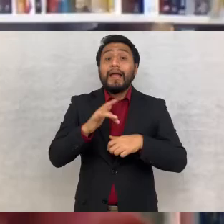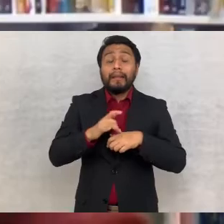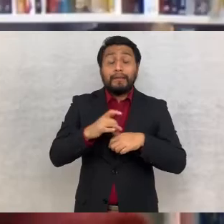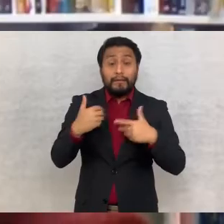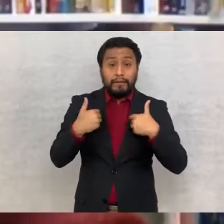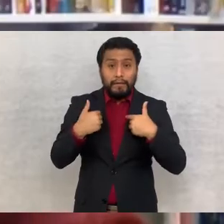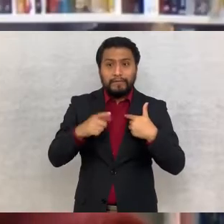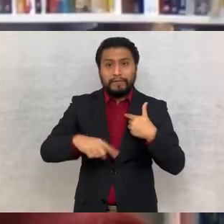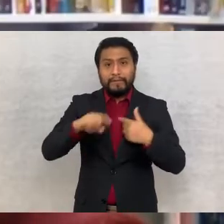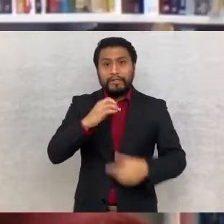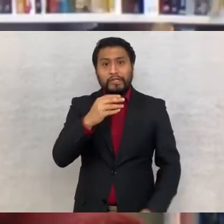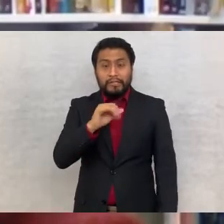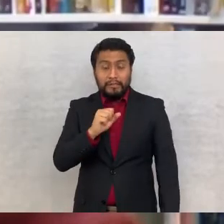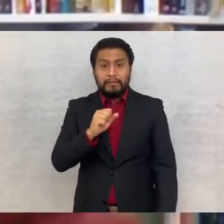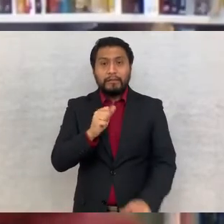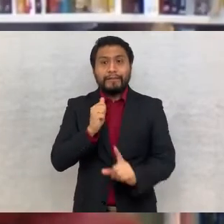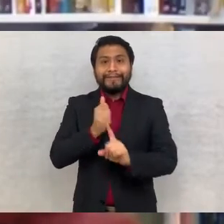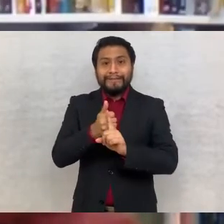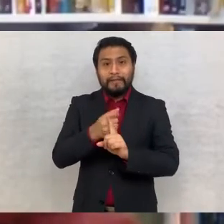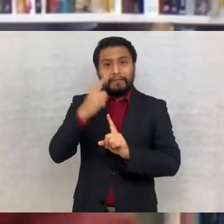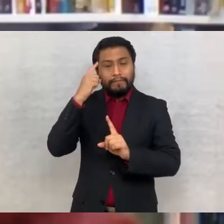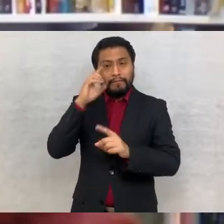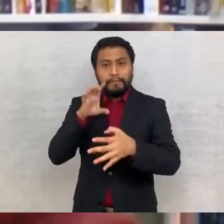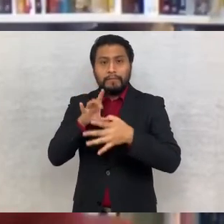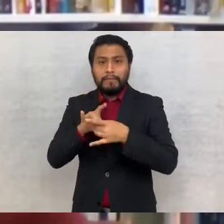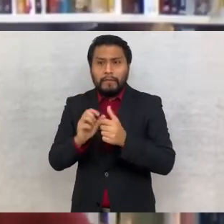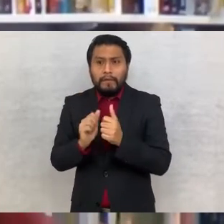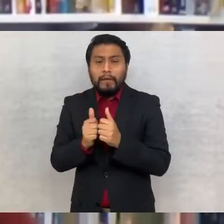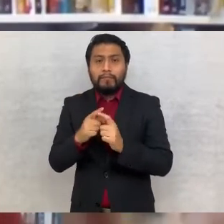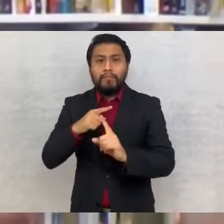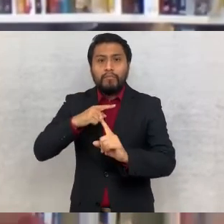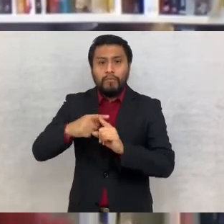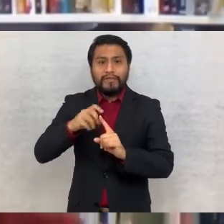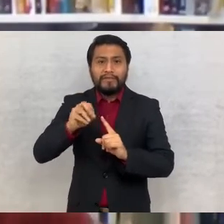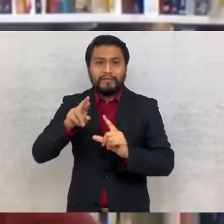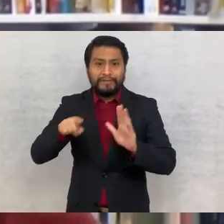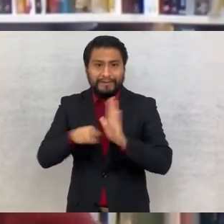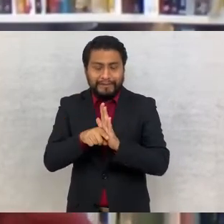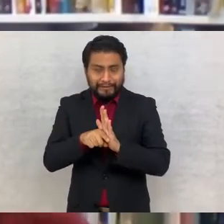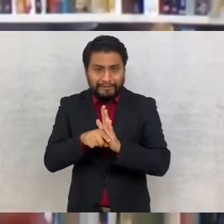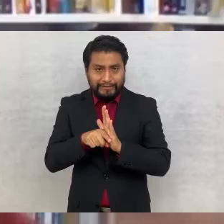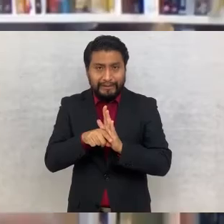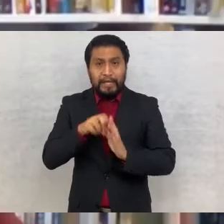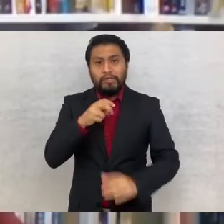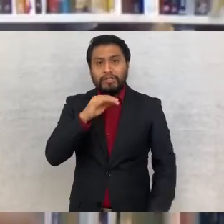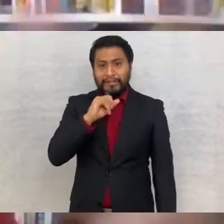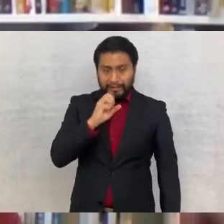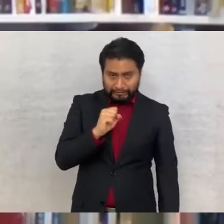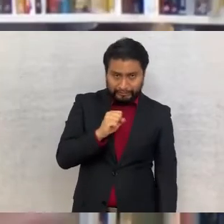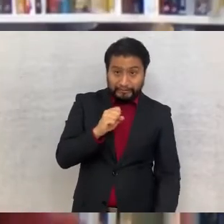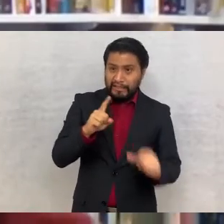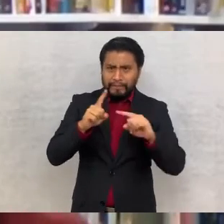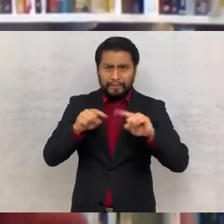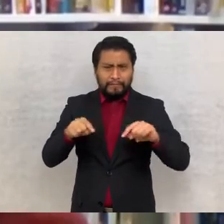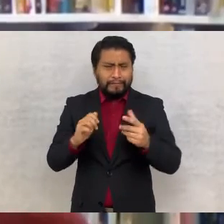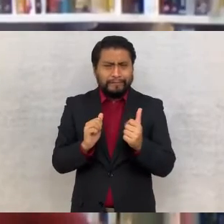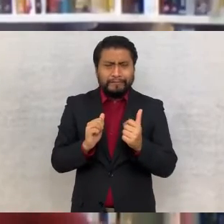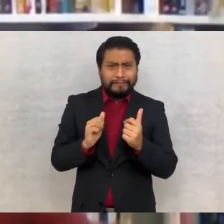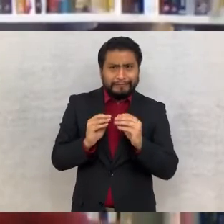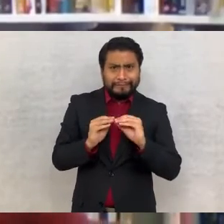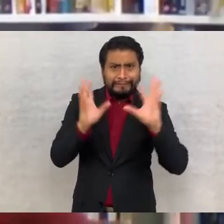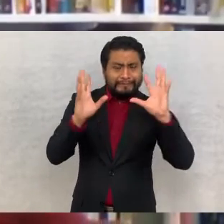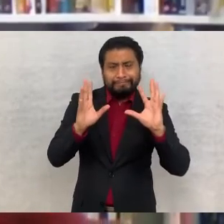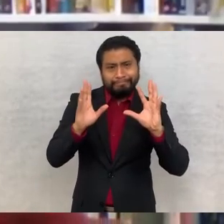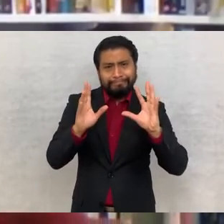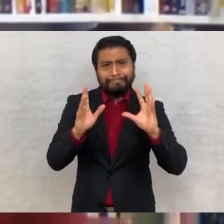belief. Early eugenicists themselves classified the measures they implemented as either positive or negative eugenics. The